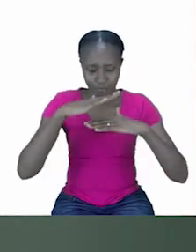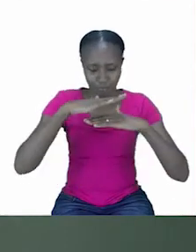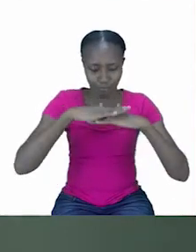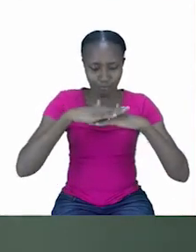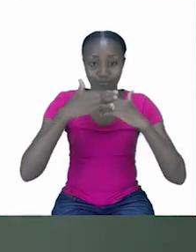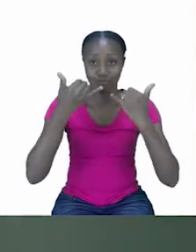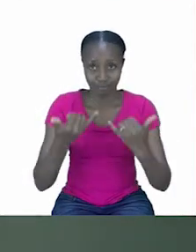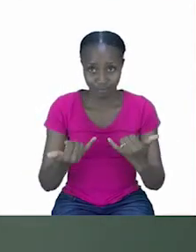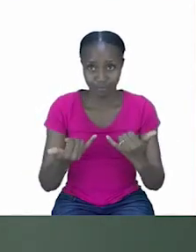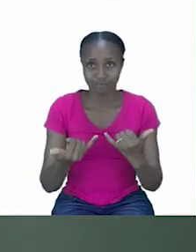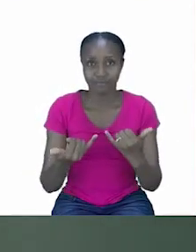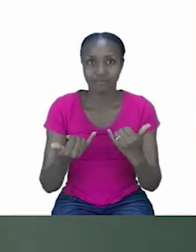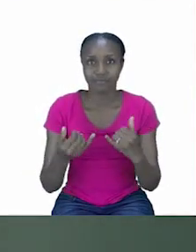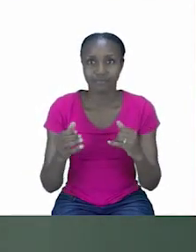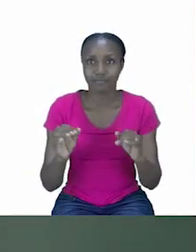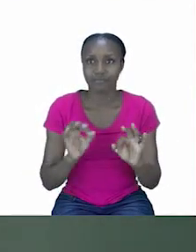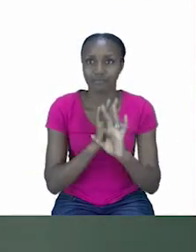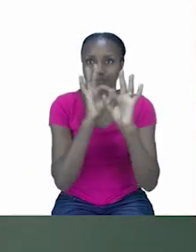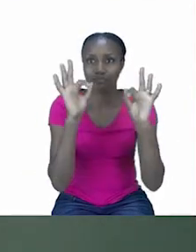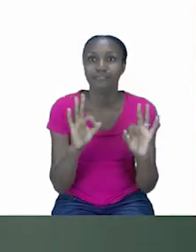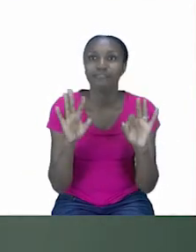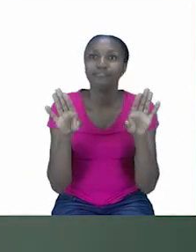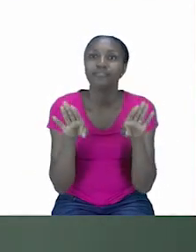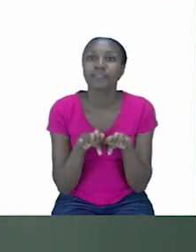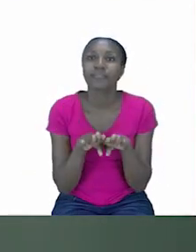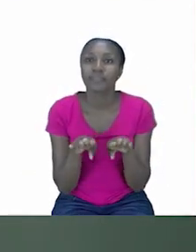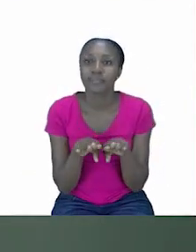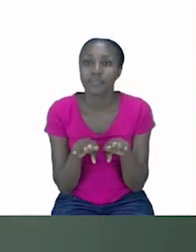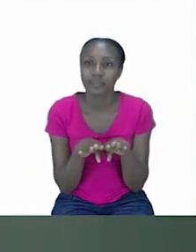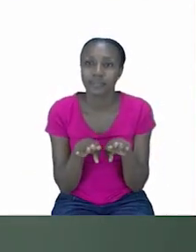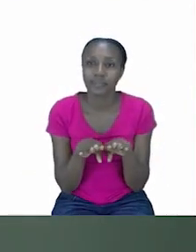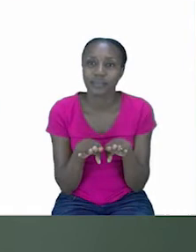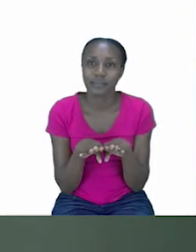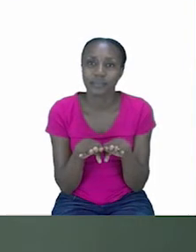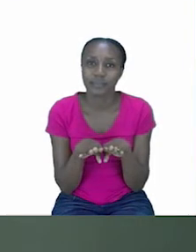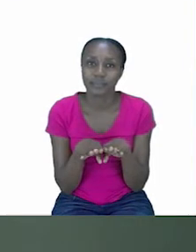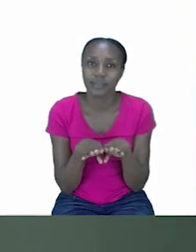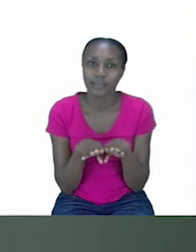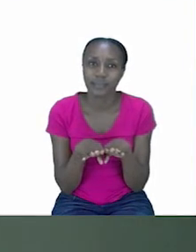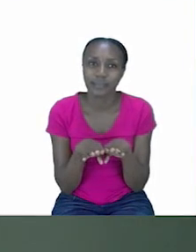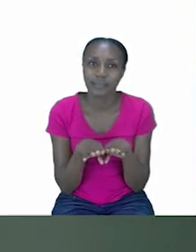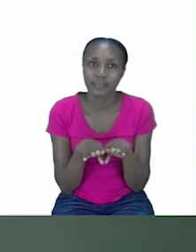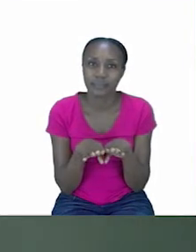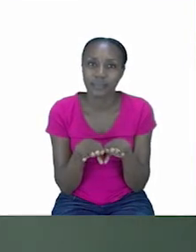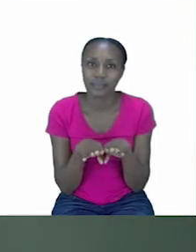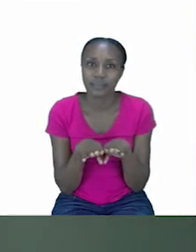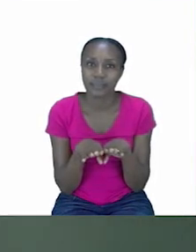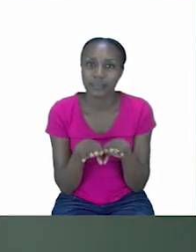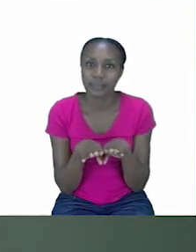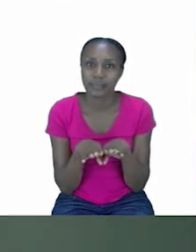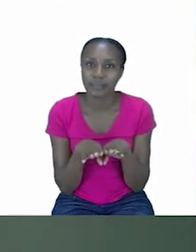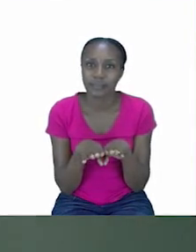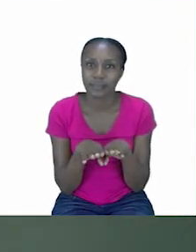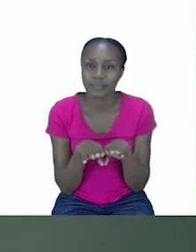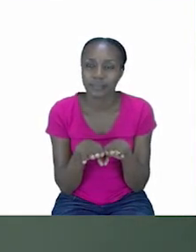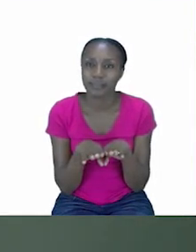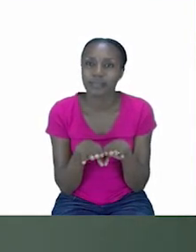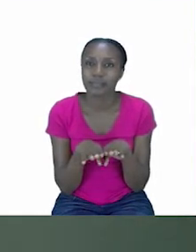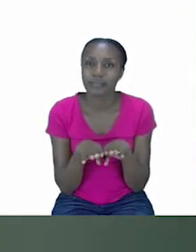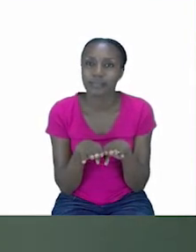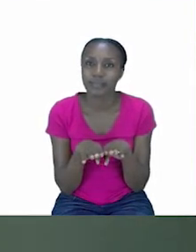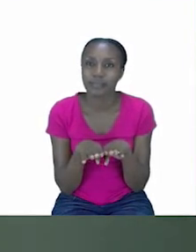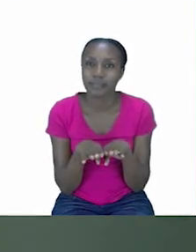top is up here where my hand is. In this case, our top would be